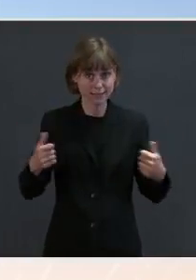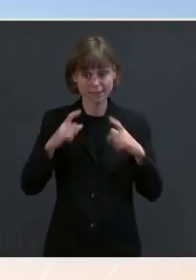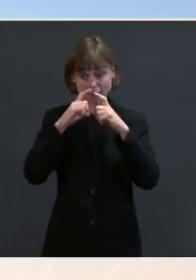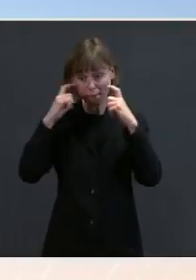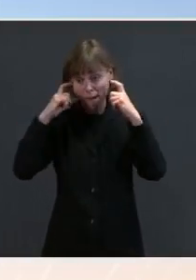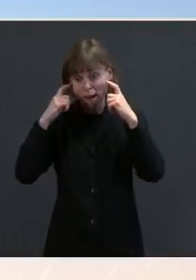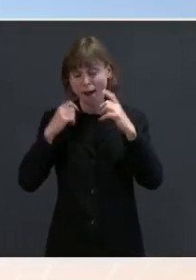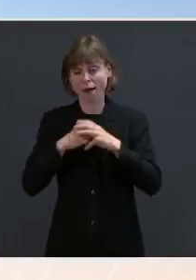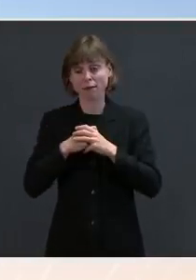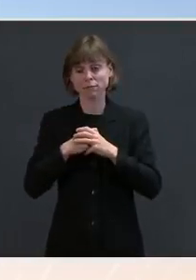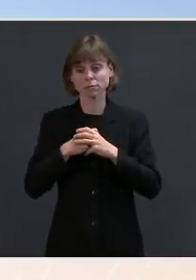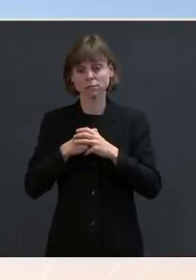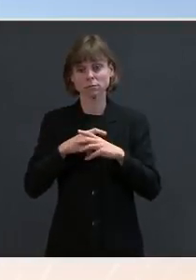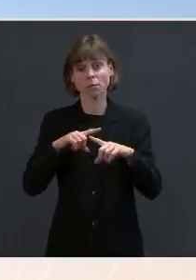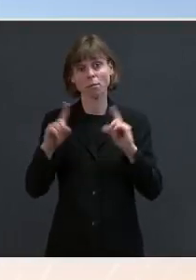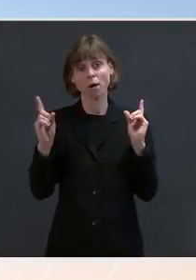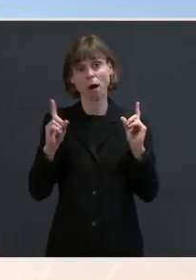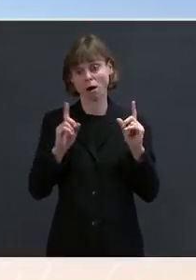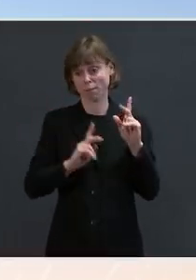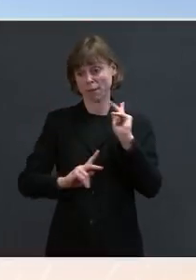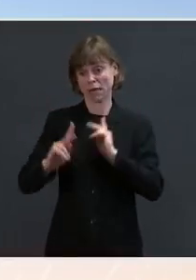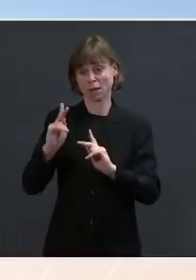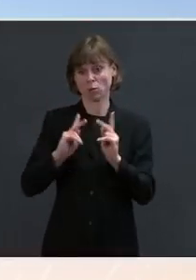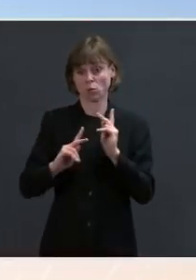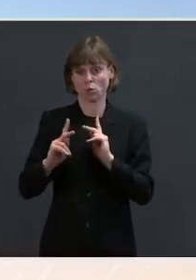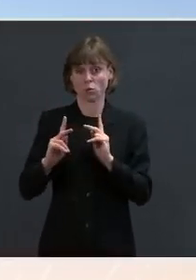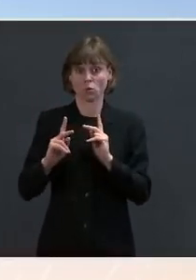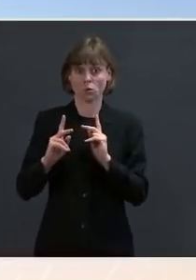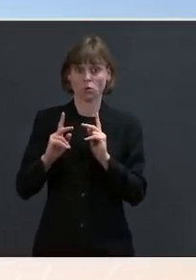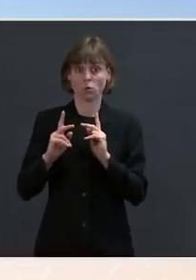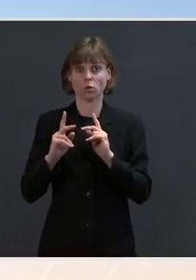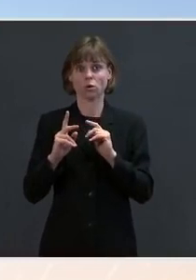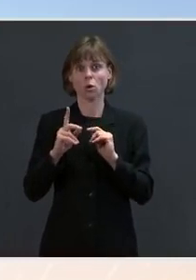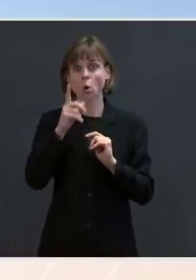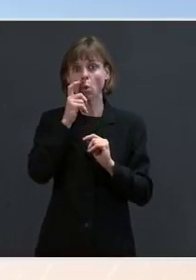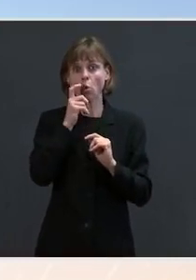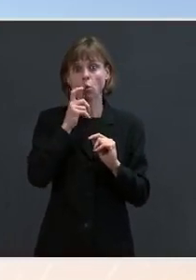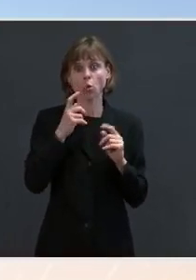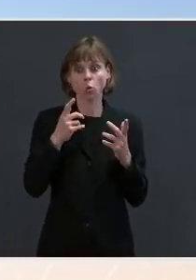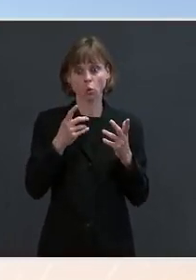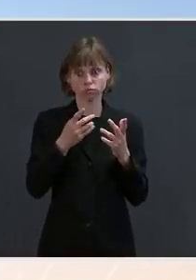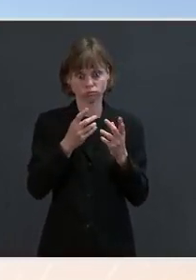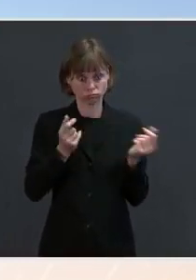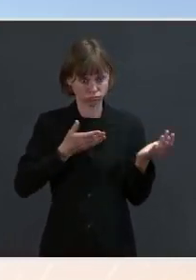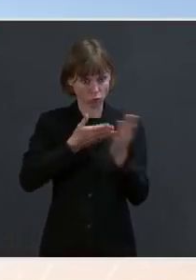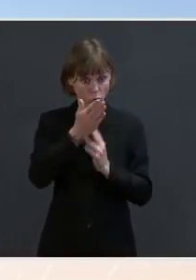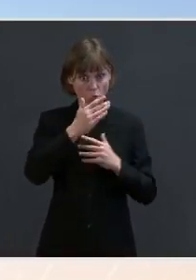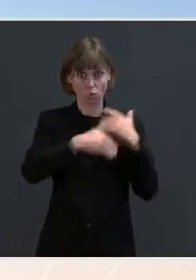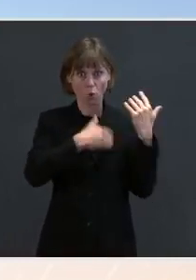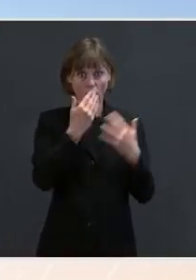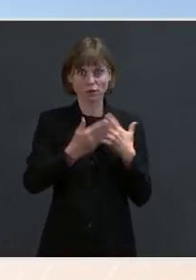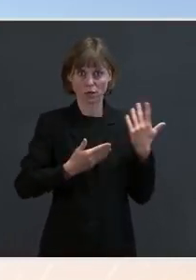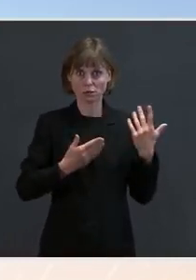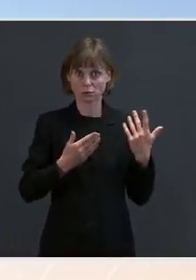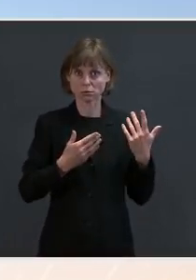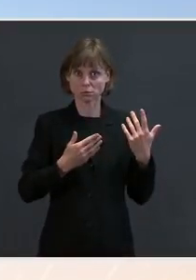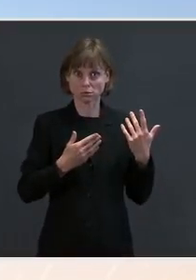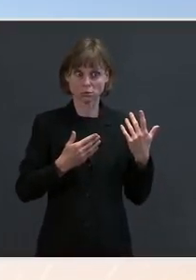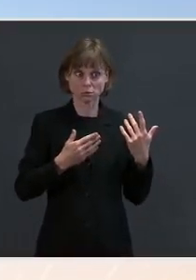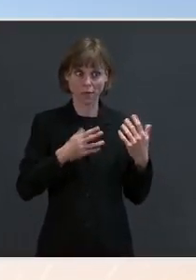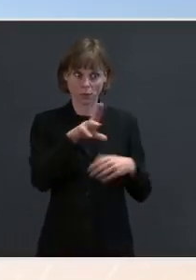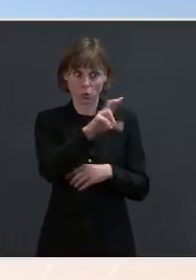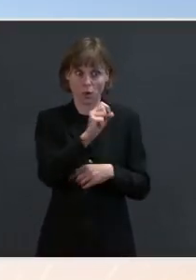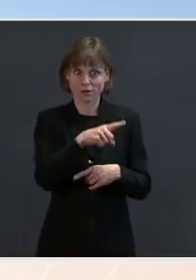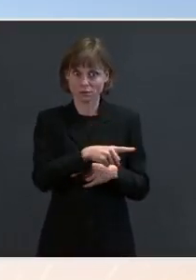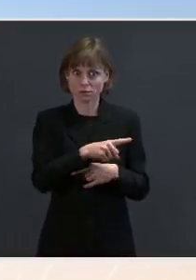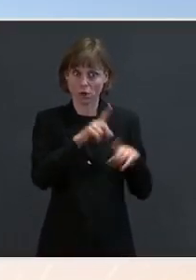process, individuals who are adjudicated are tested for COVID-19 in